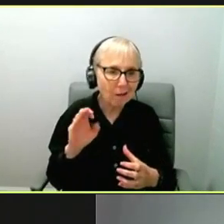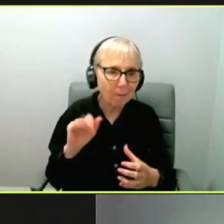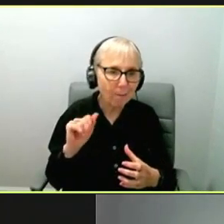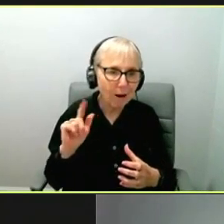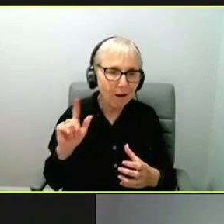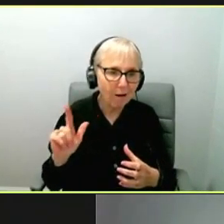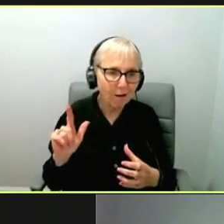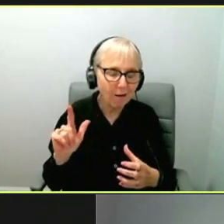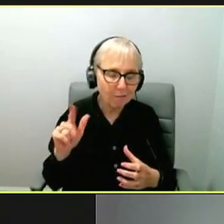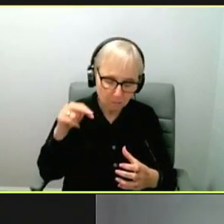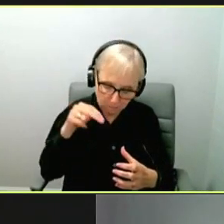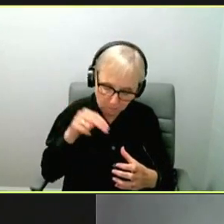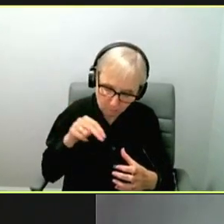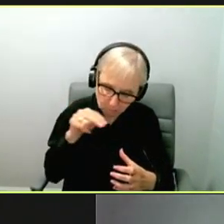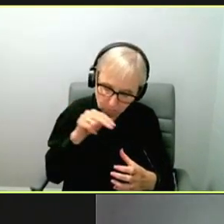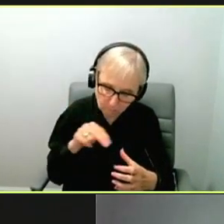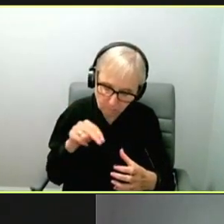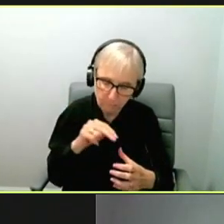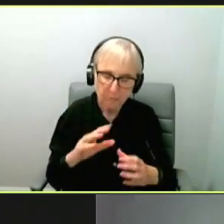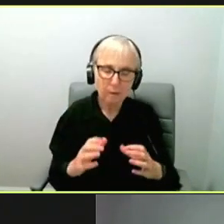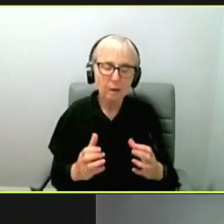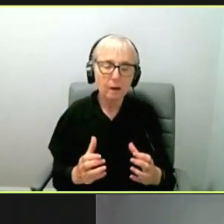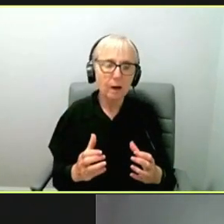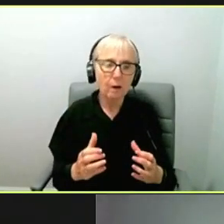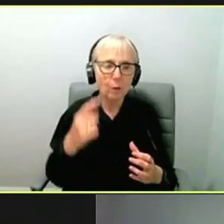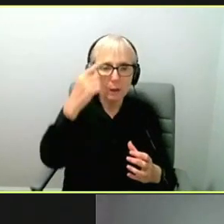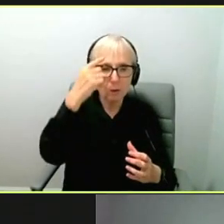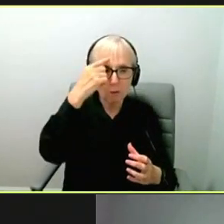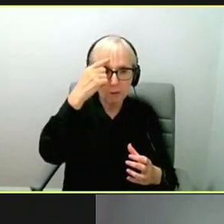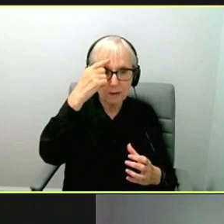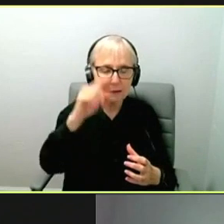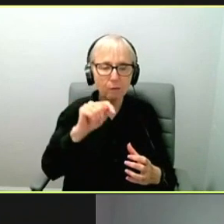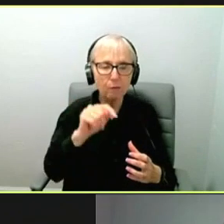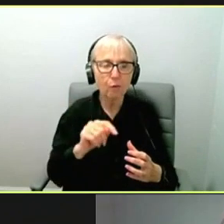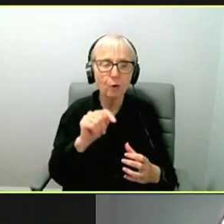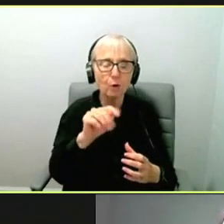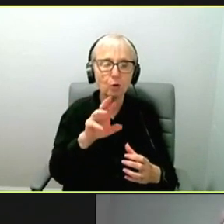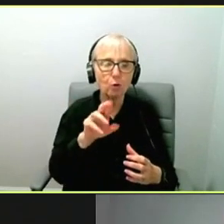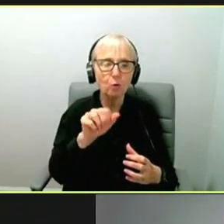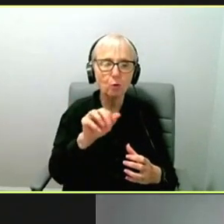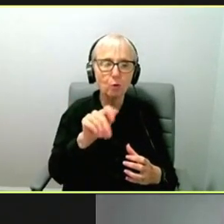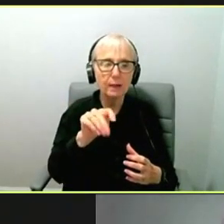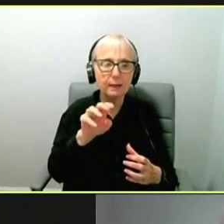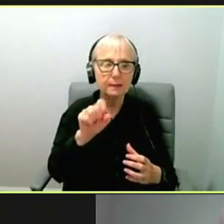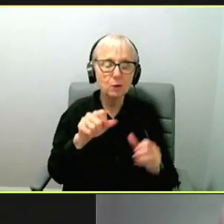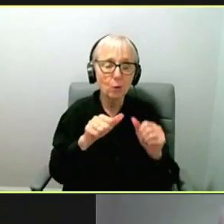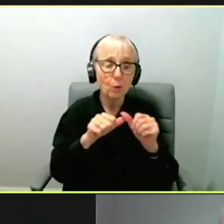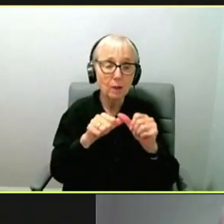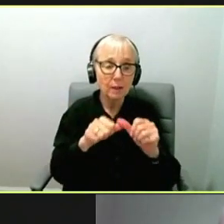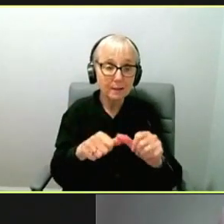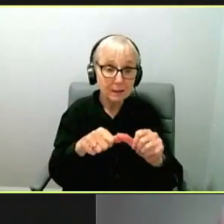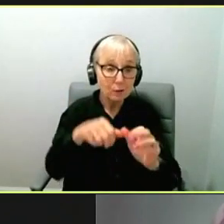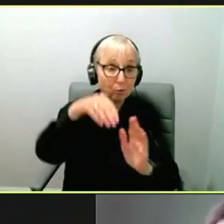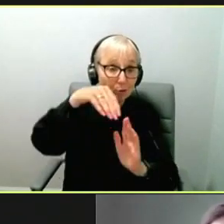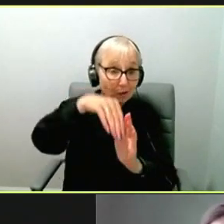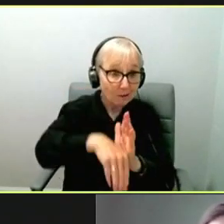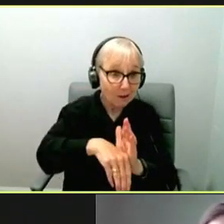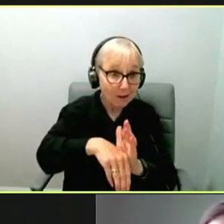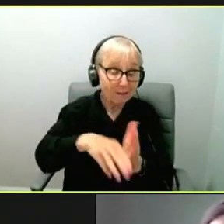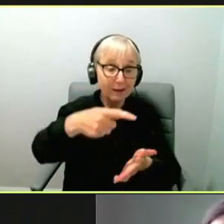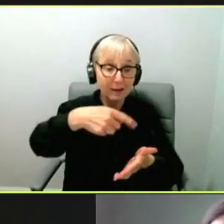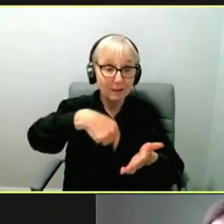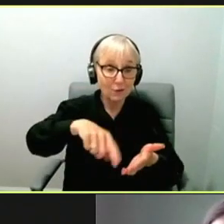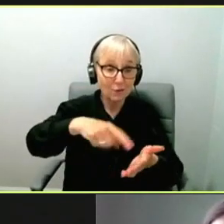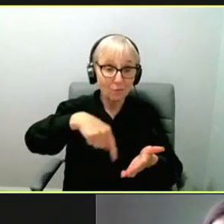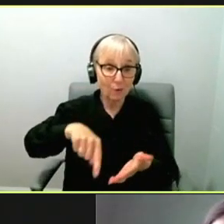What's sort of your thinking on the COVID trends for the next several weeks? Do you think this is going to be a sustained decline? Will the increased prevalence of BAs 4